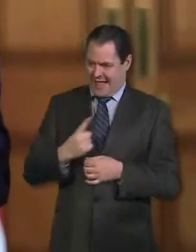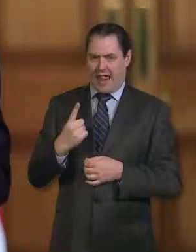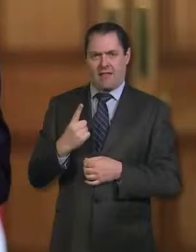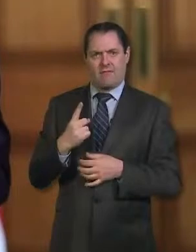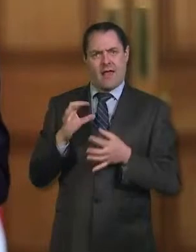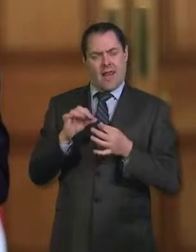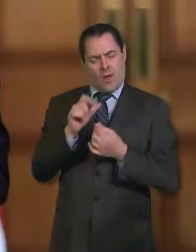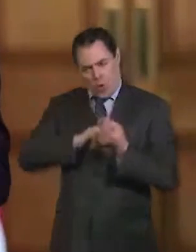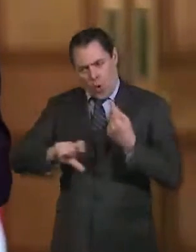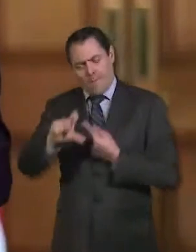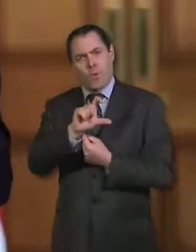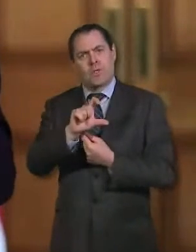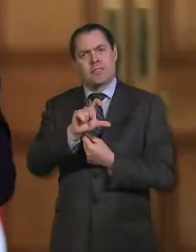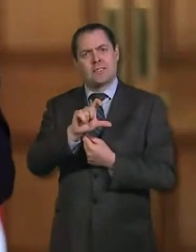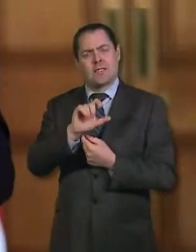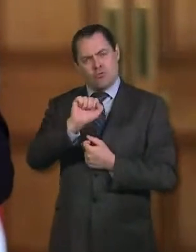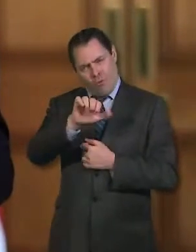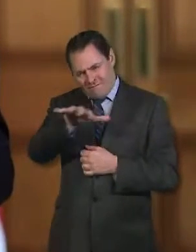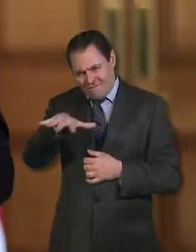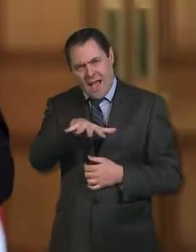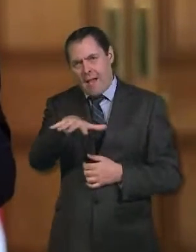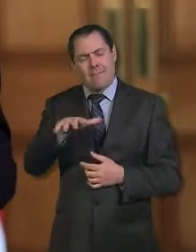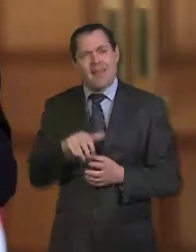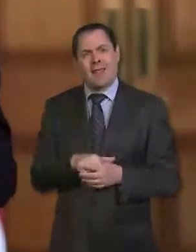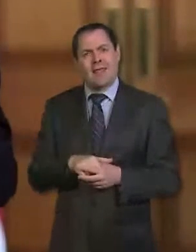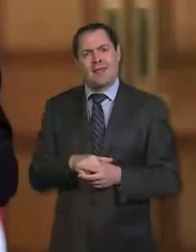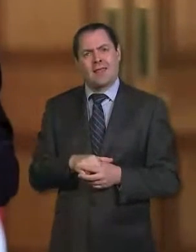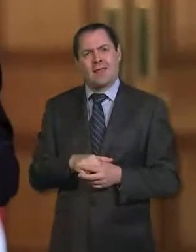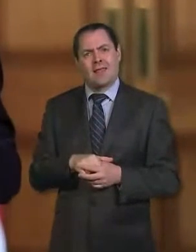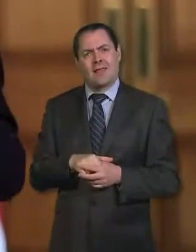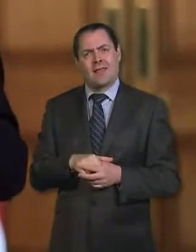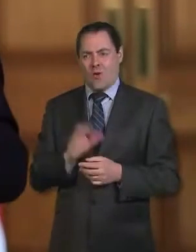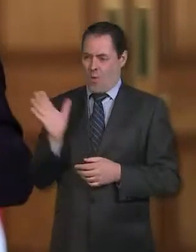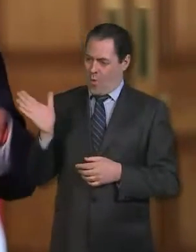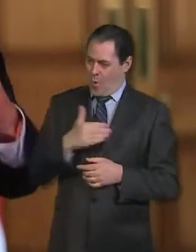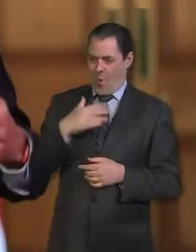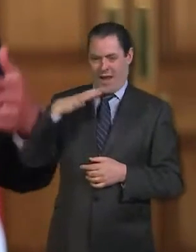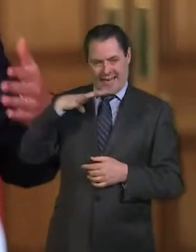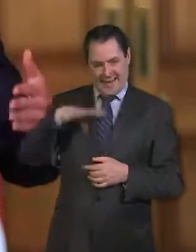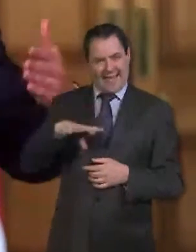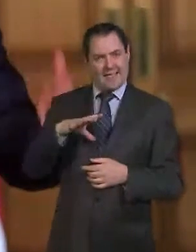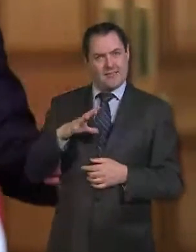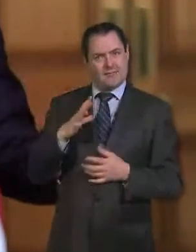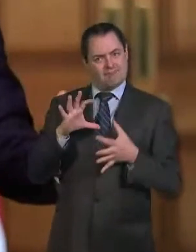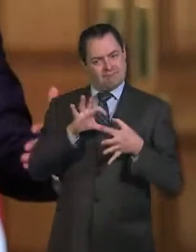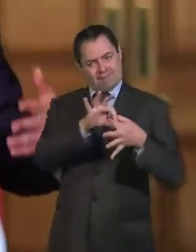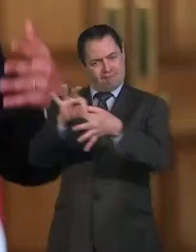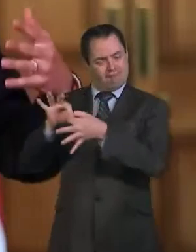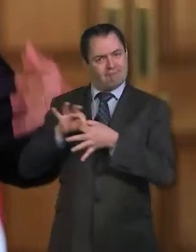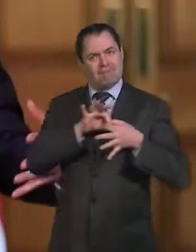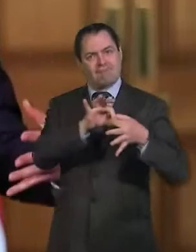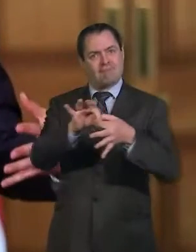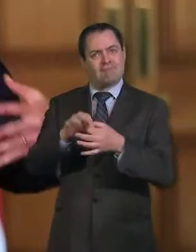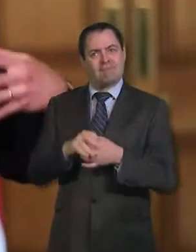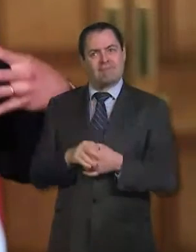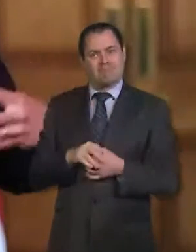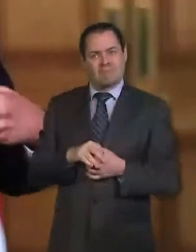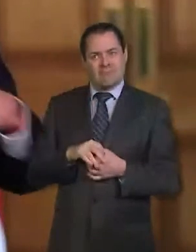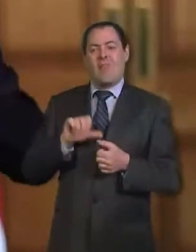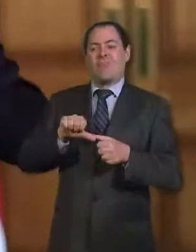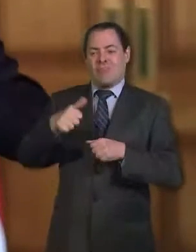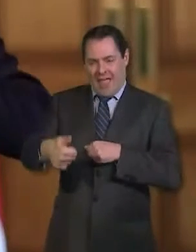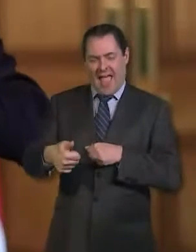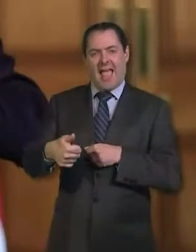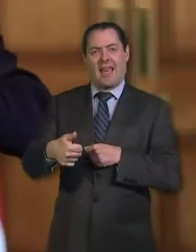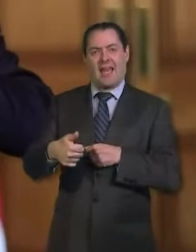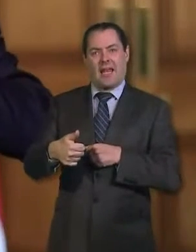family. And we all need to come together to do this. And that will then in turn allow us to lift some